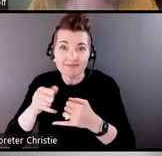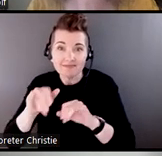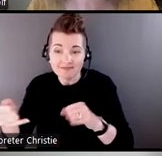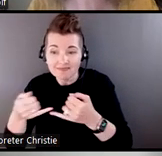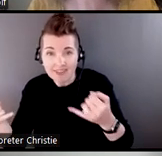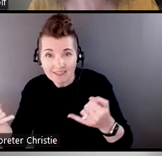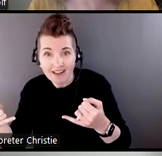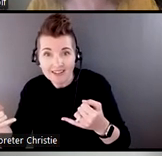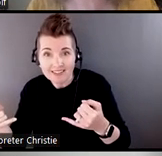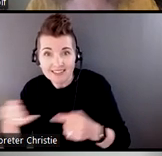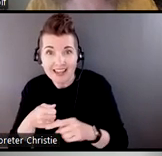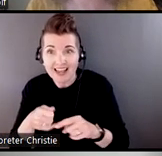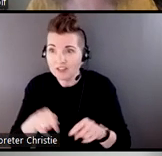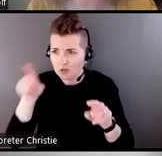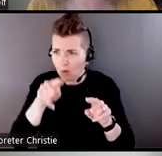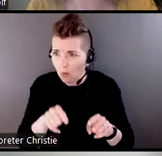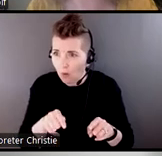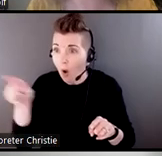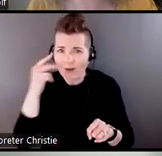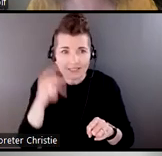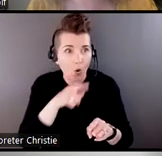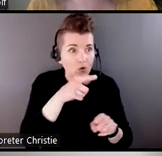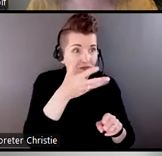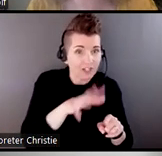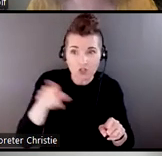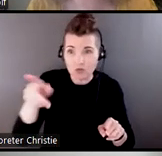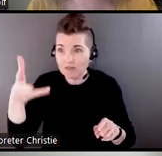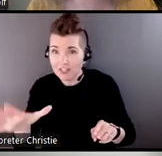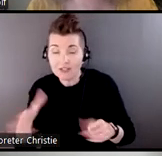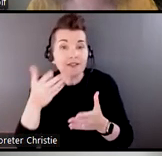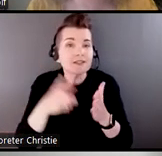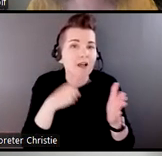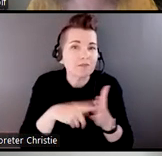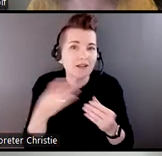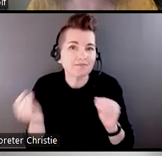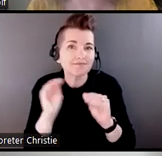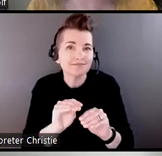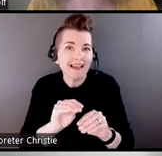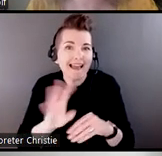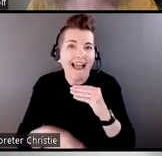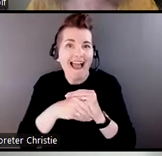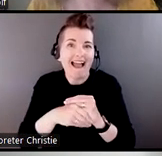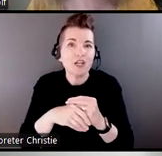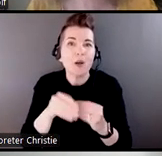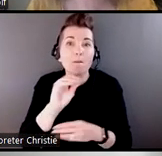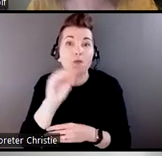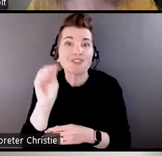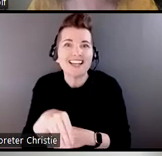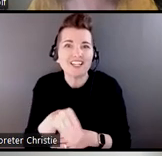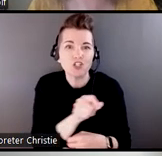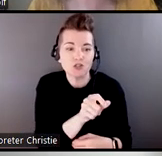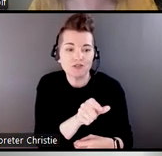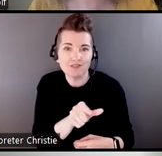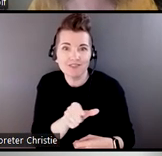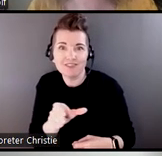not. Some people go so far as to put a percentage complete in. That's really getting mathy, but you can literally,